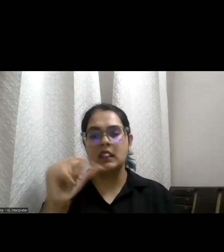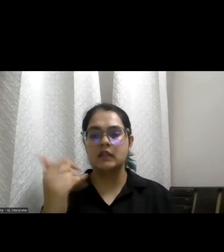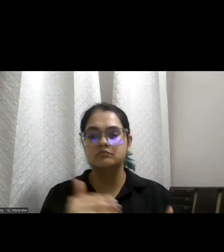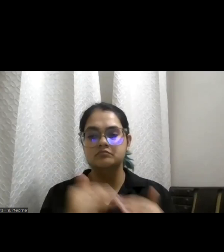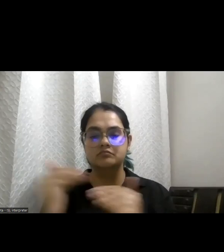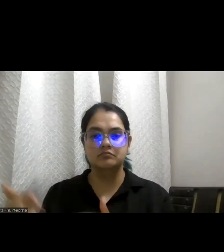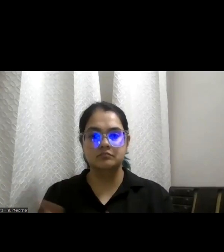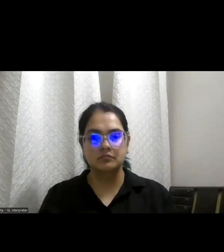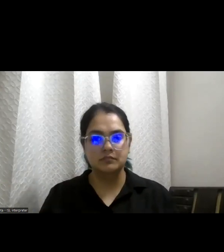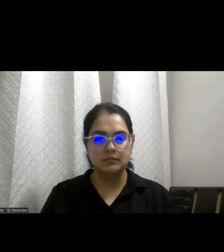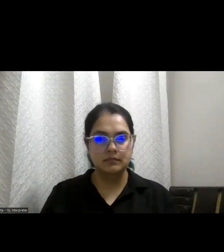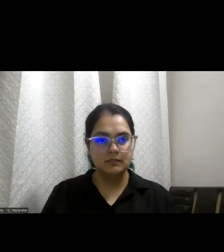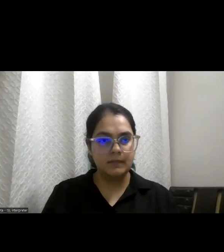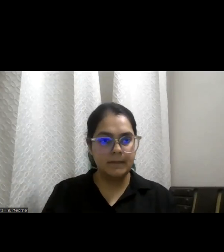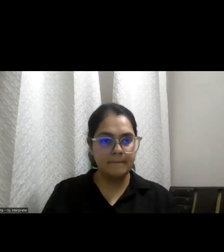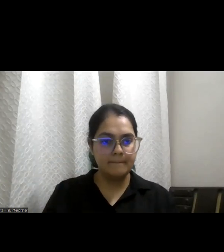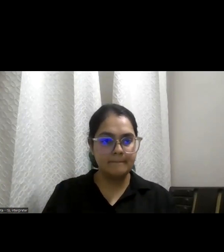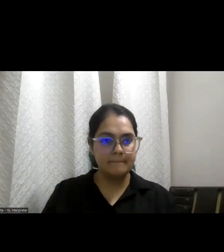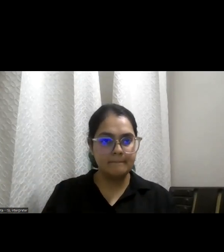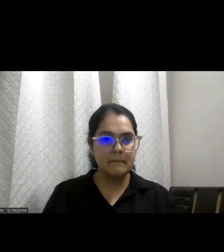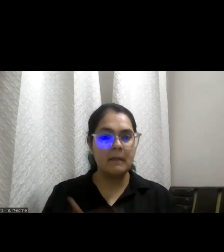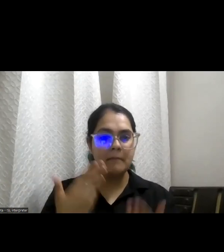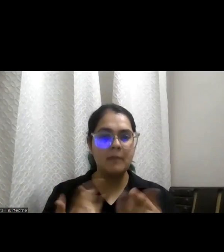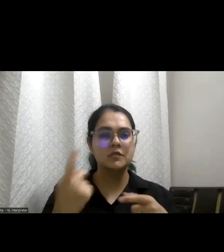meeting. Maybe he's rejoining.